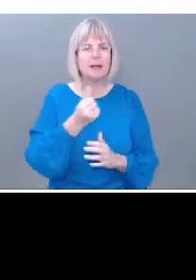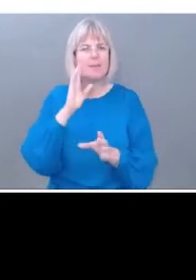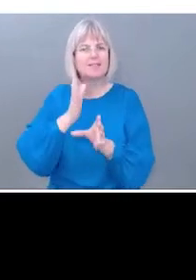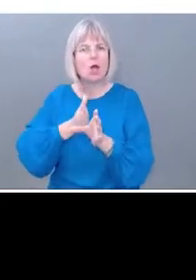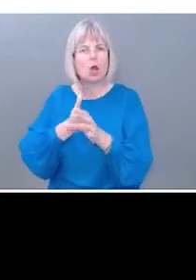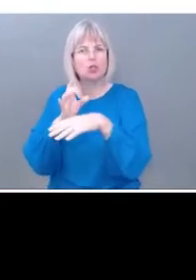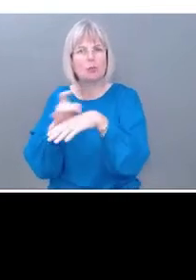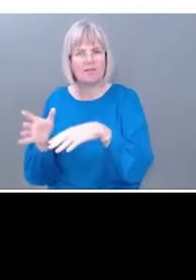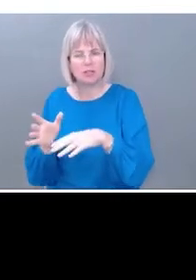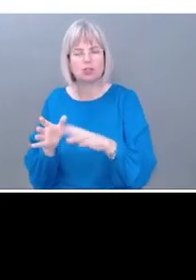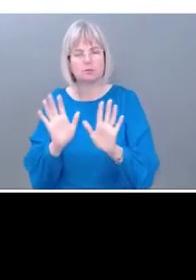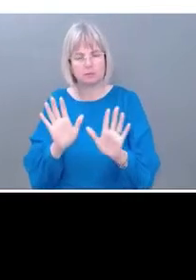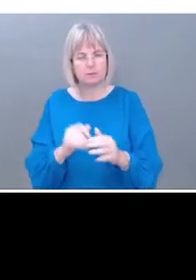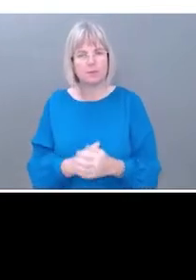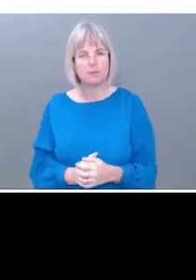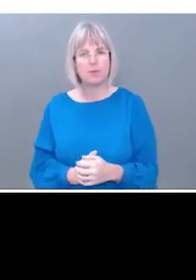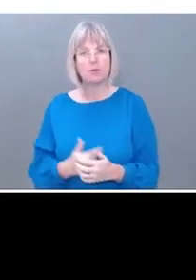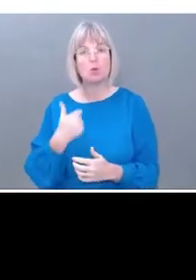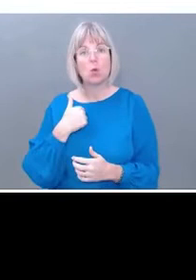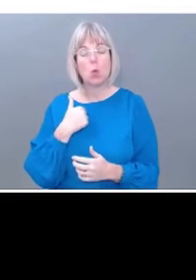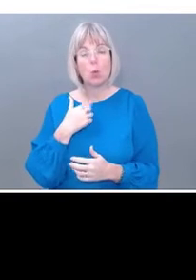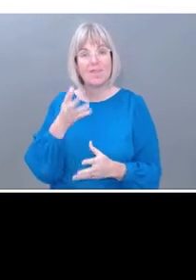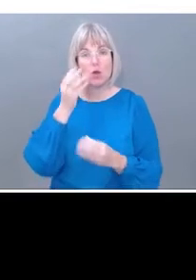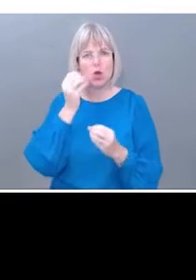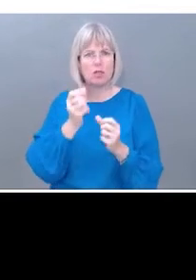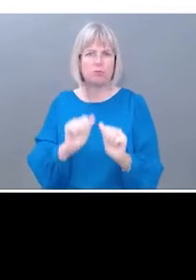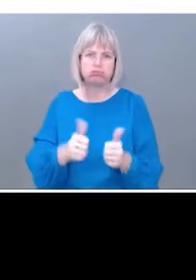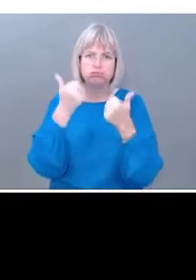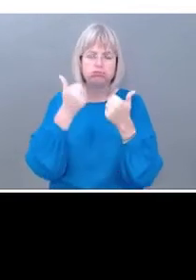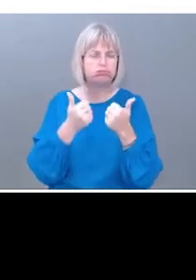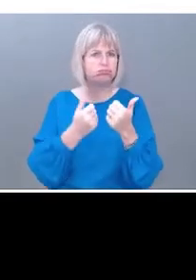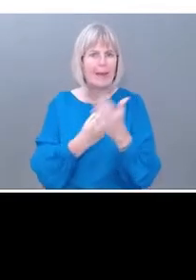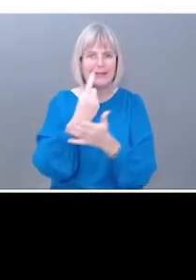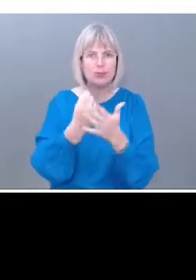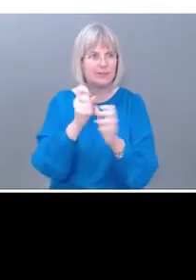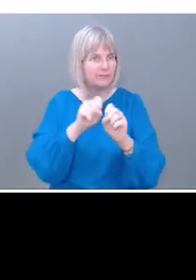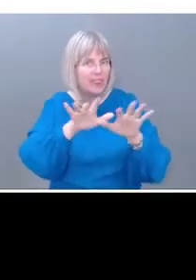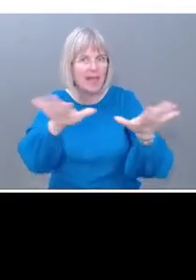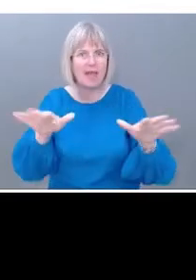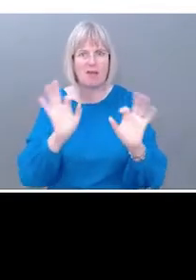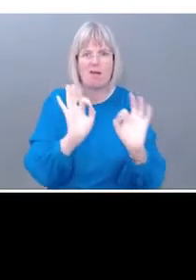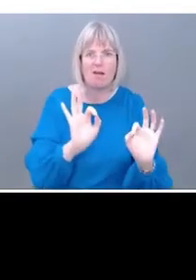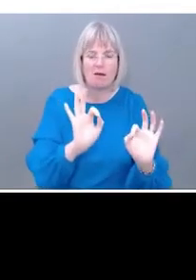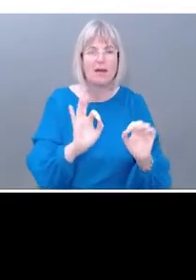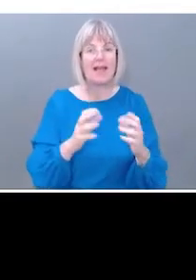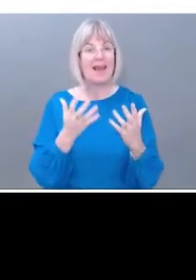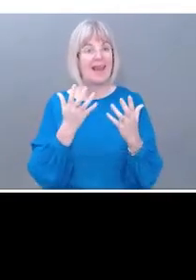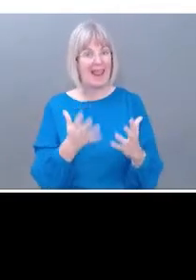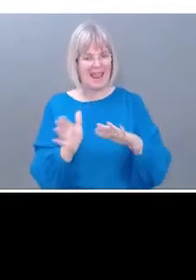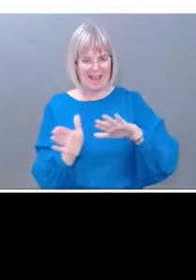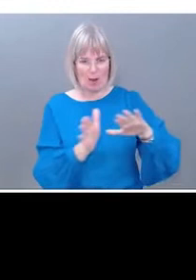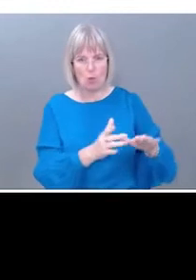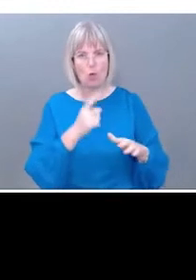heard kind of some of the great initiatives that are out there, we're now going to move on to hear about what local